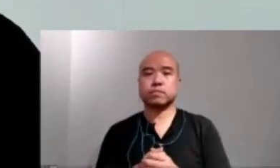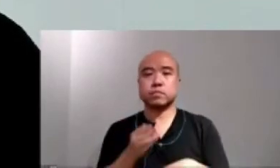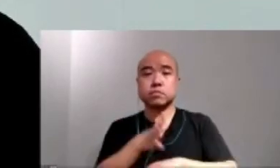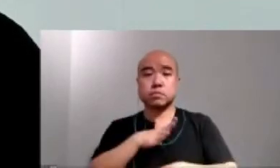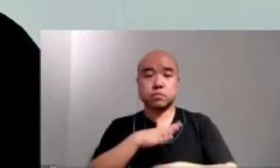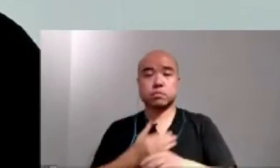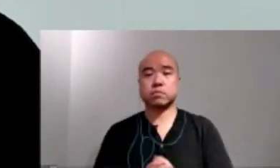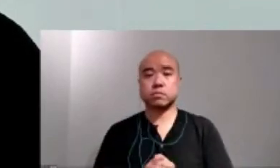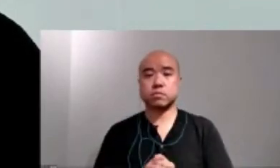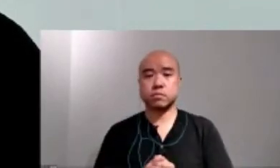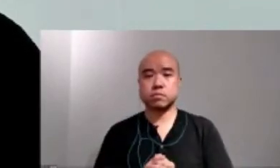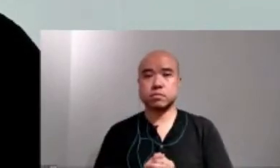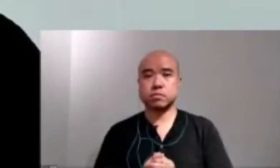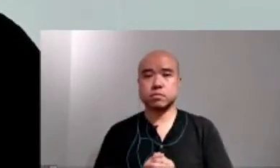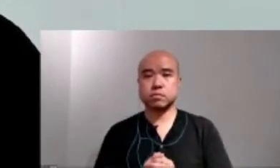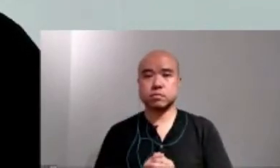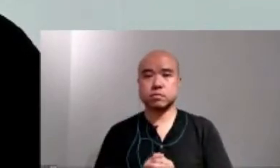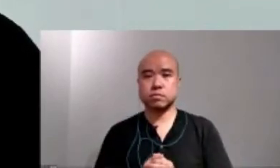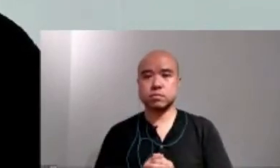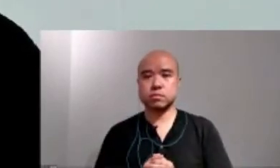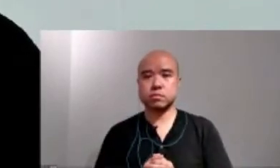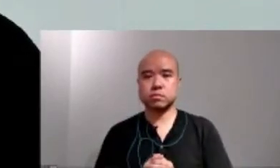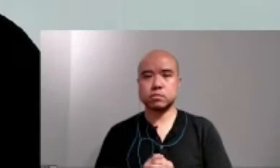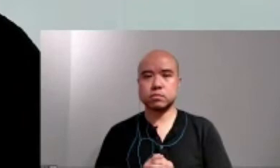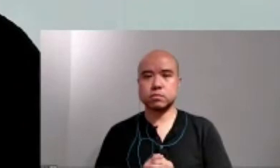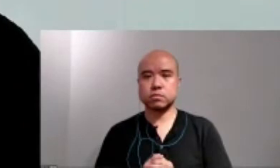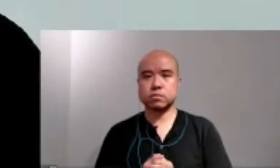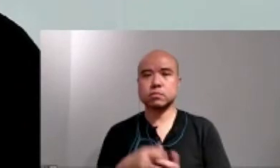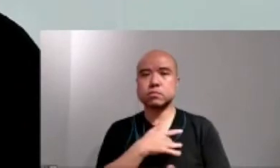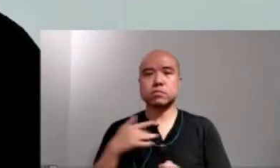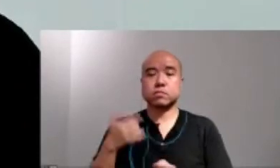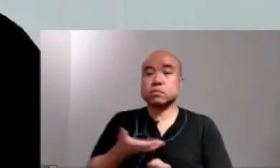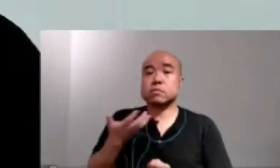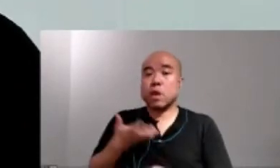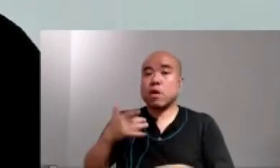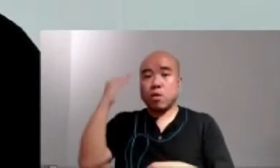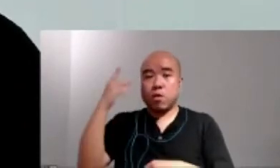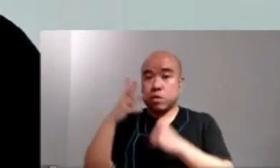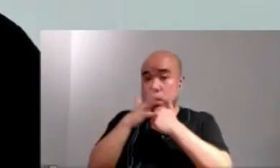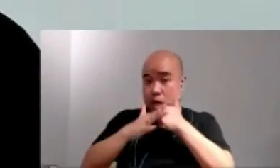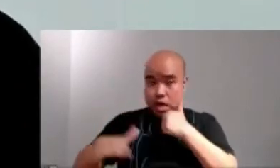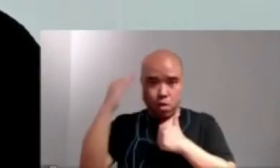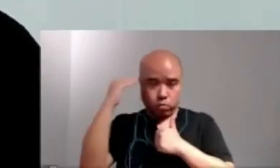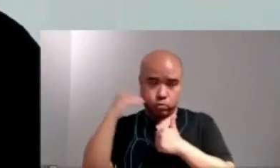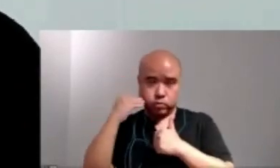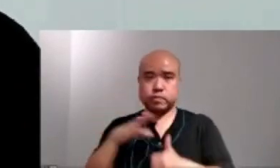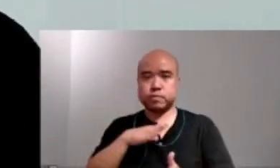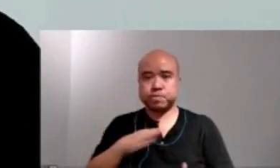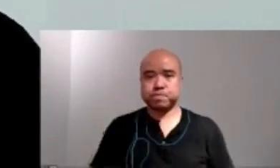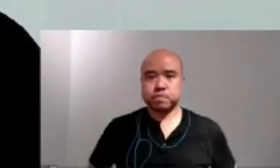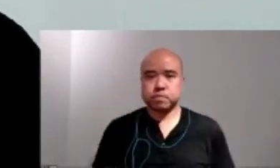since actually post of Corona, COVID-19. And